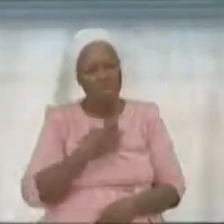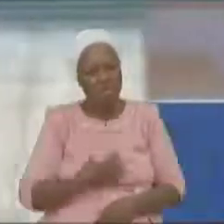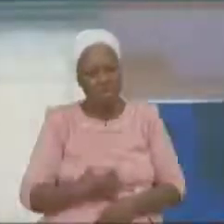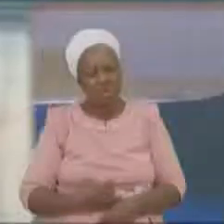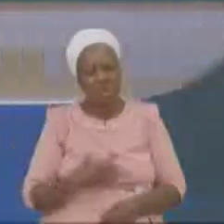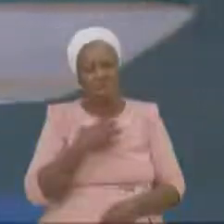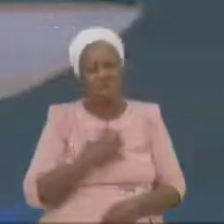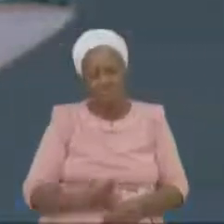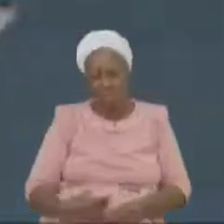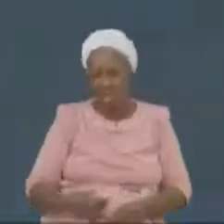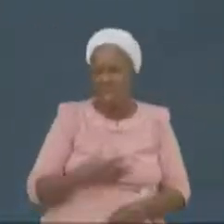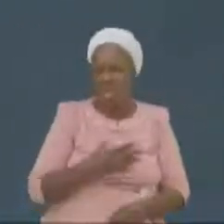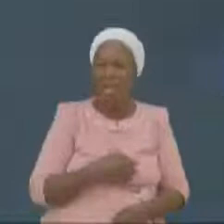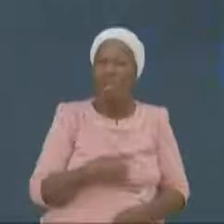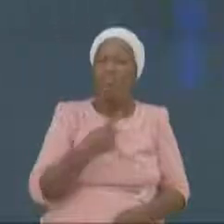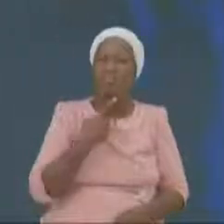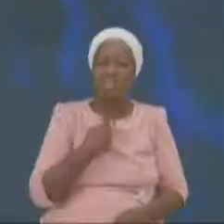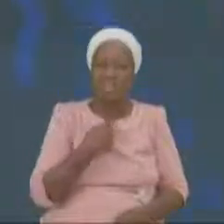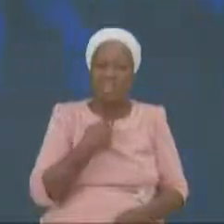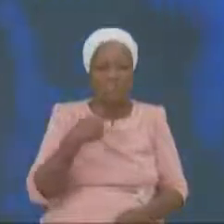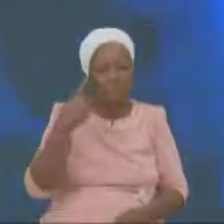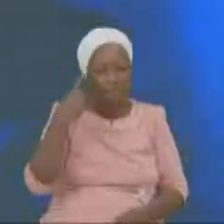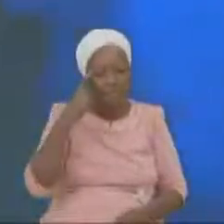and thirsty for